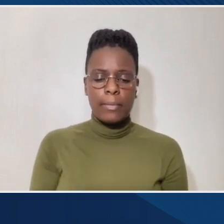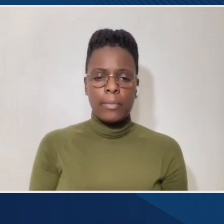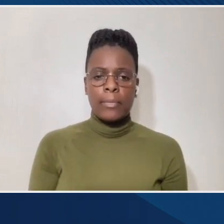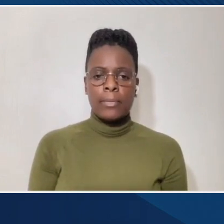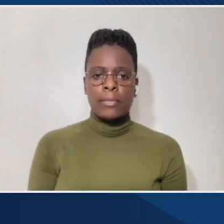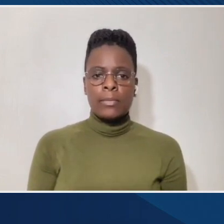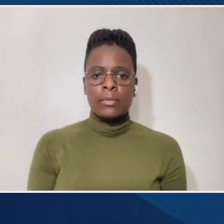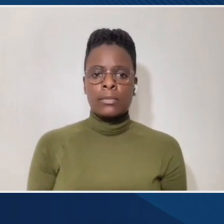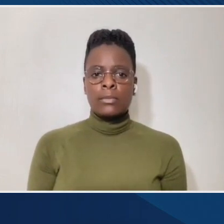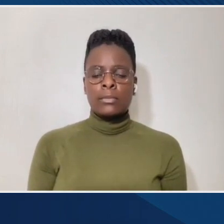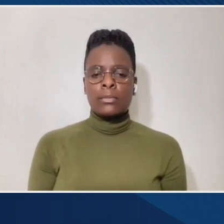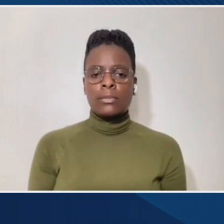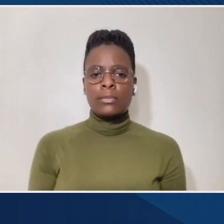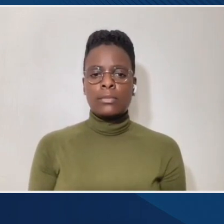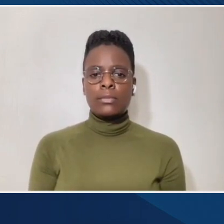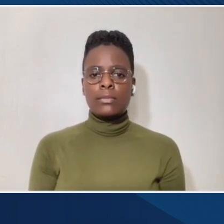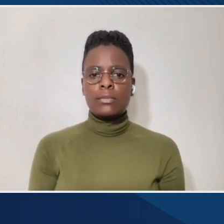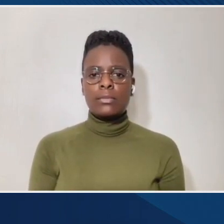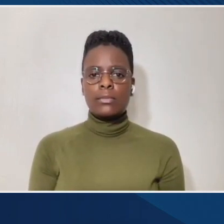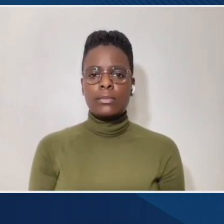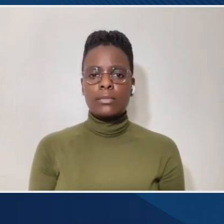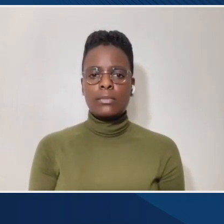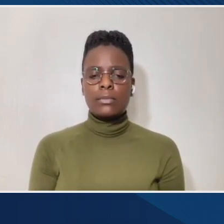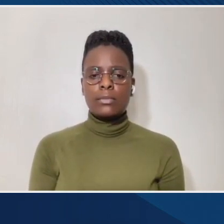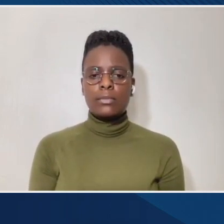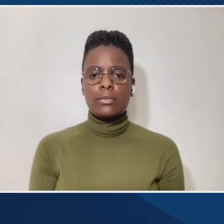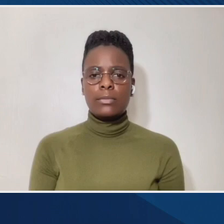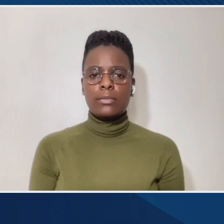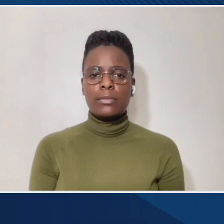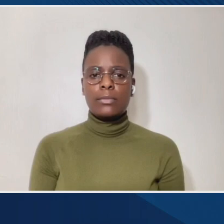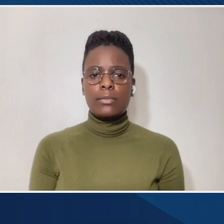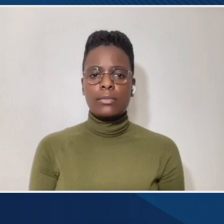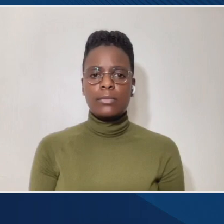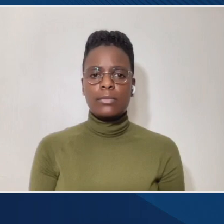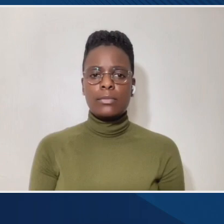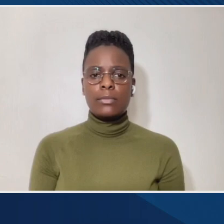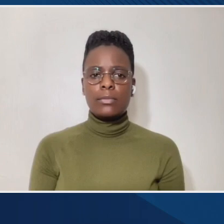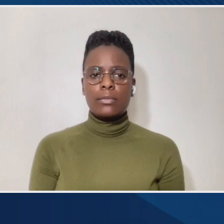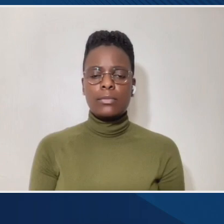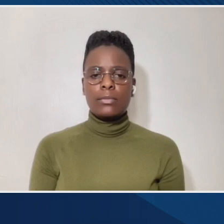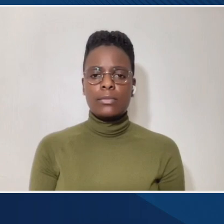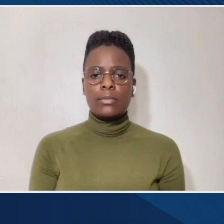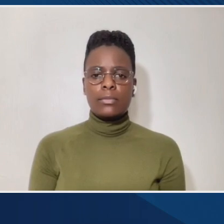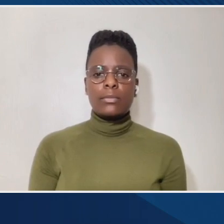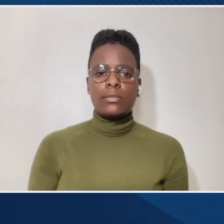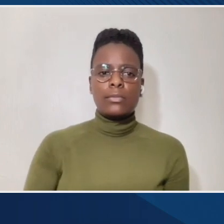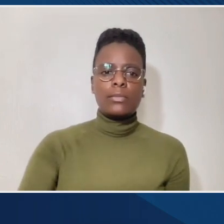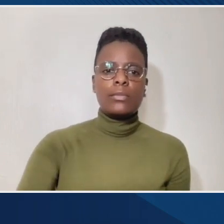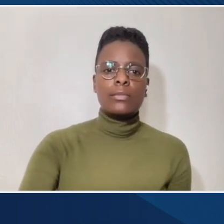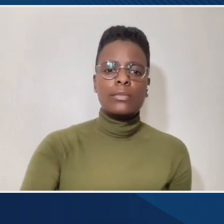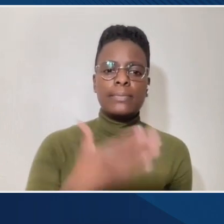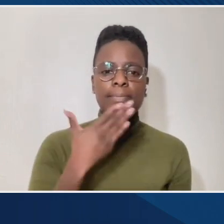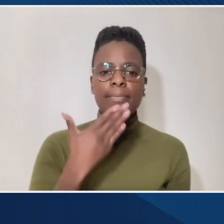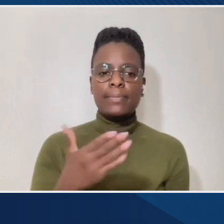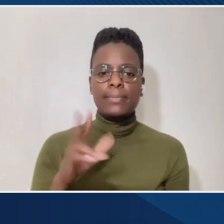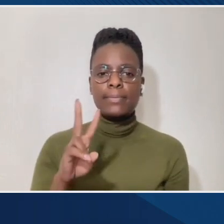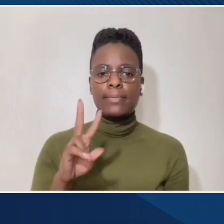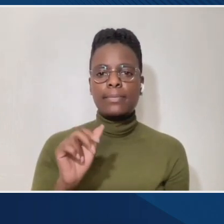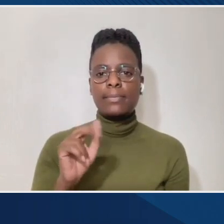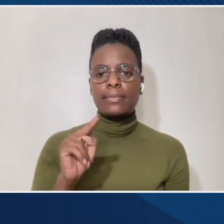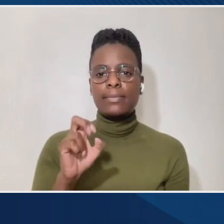make, and those have not been easy to get through with Congress. I still